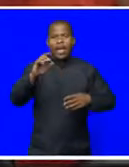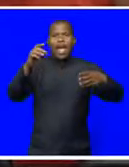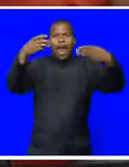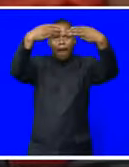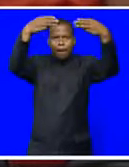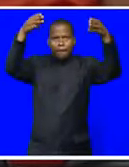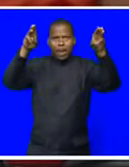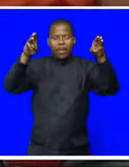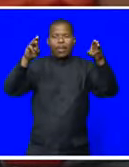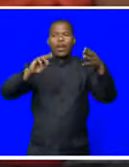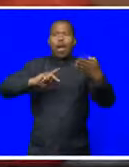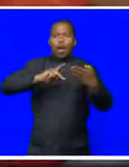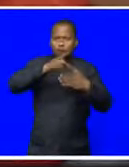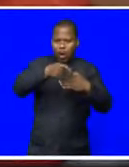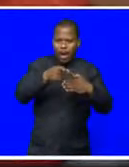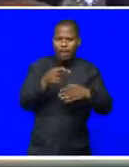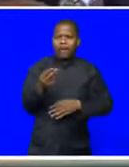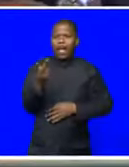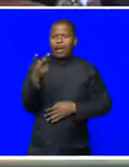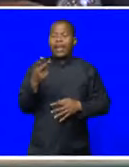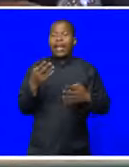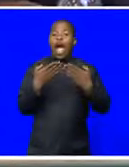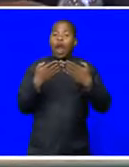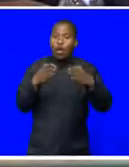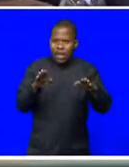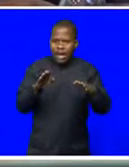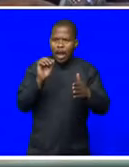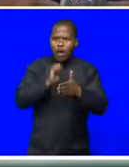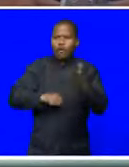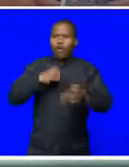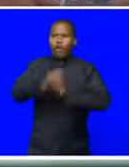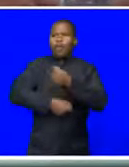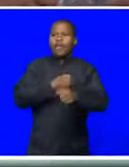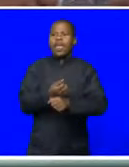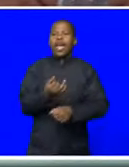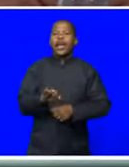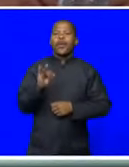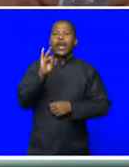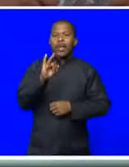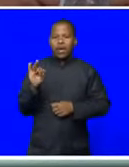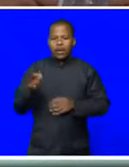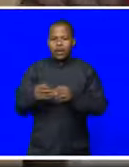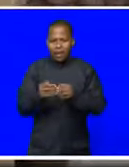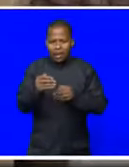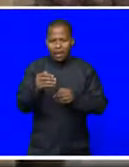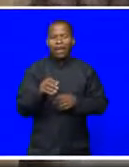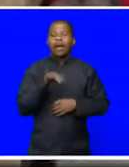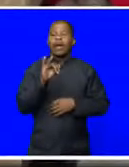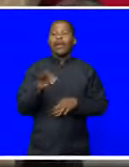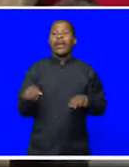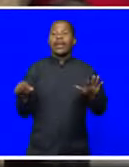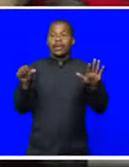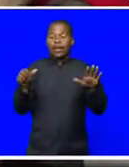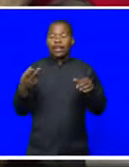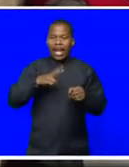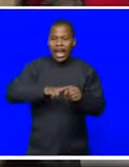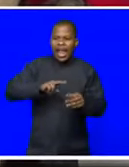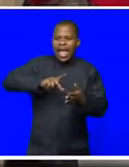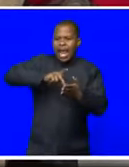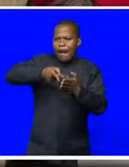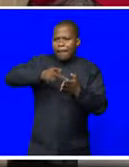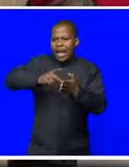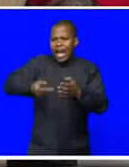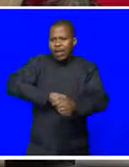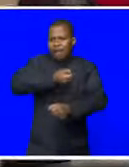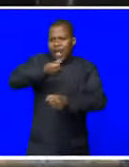Parliament of Eswatini Strategic Plan for the period 2022 to 2026. The plan has been developed with